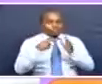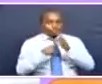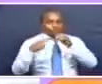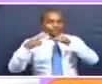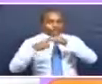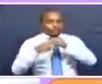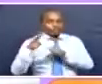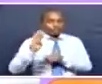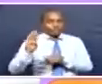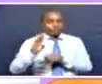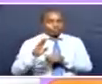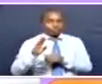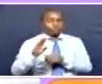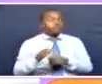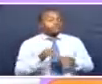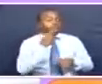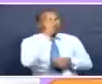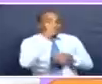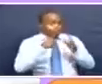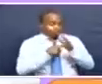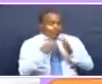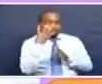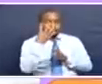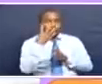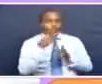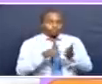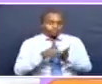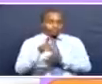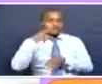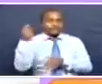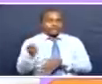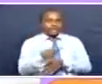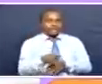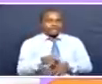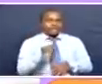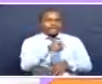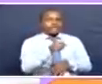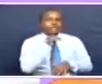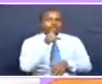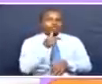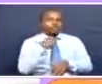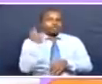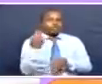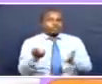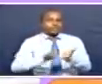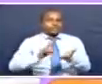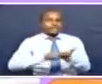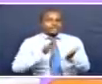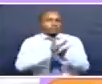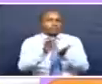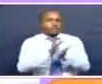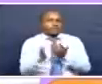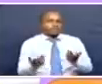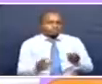year, 2.4 is supposed to go to salaries, and that is not the only recurrent expenditure. We have not looked at the issue of the fueling